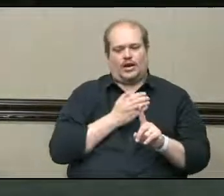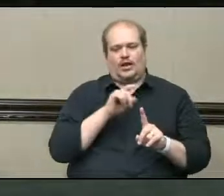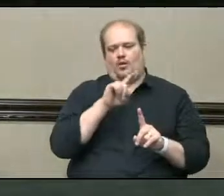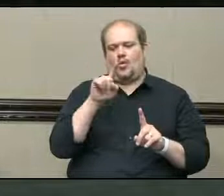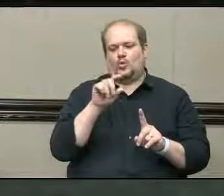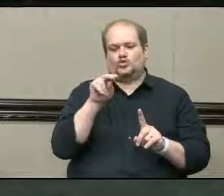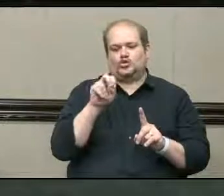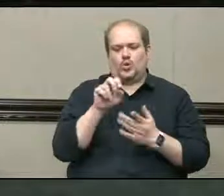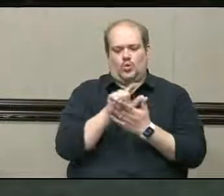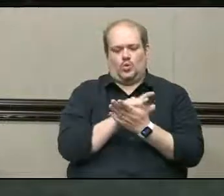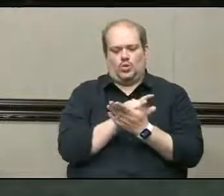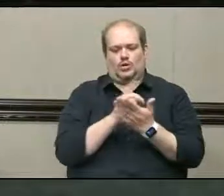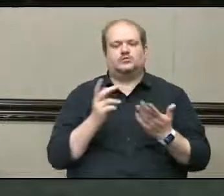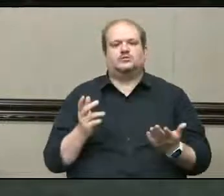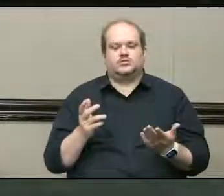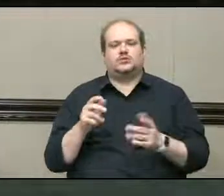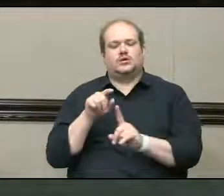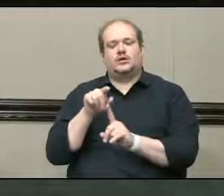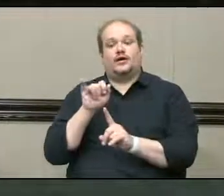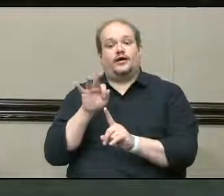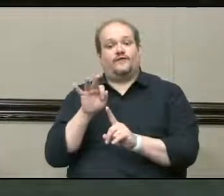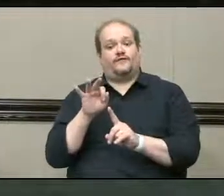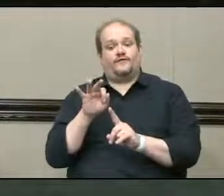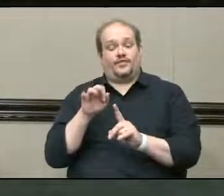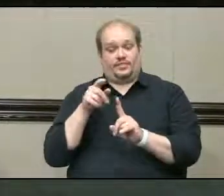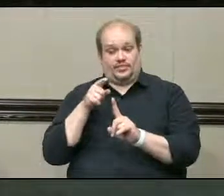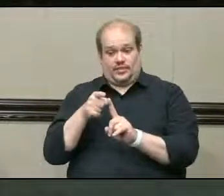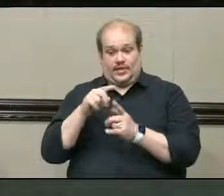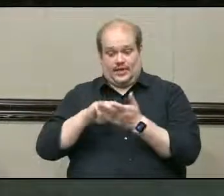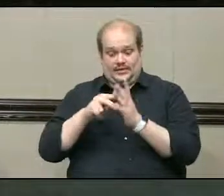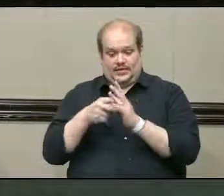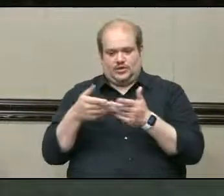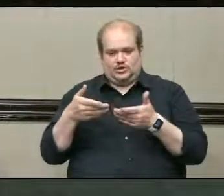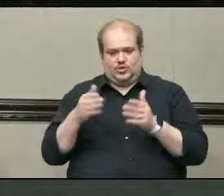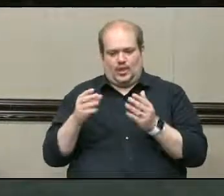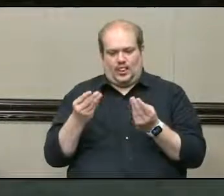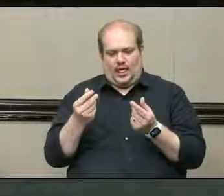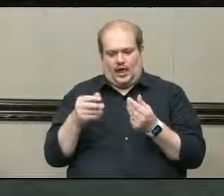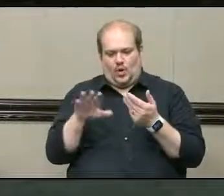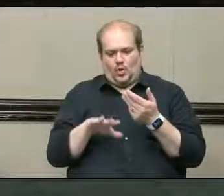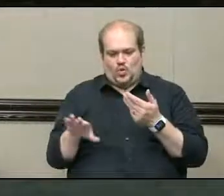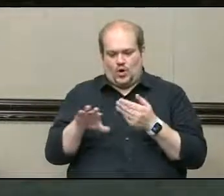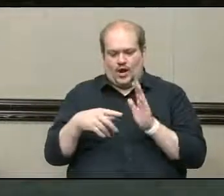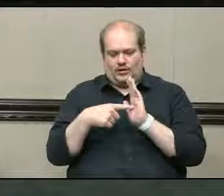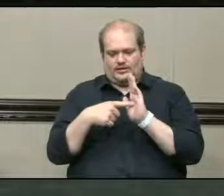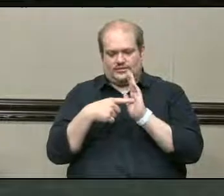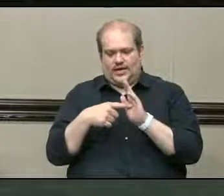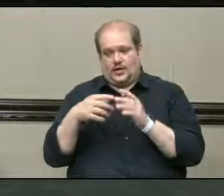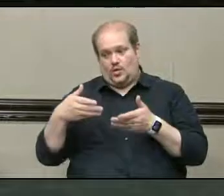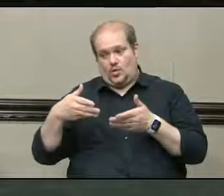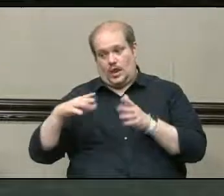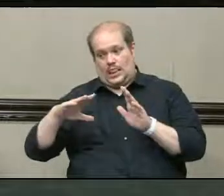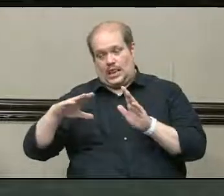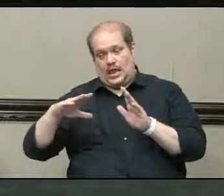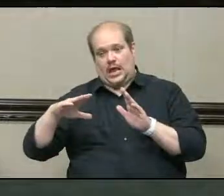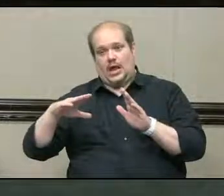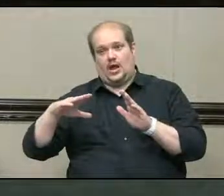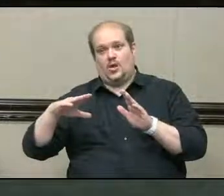zoning ordinances. So if the intent of the development is to allow ground signage or allow